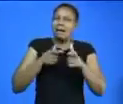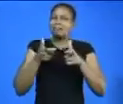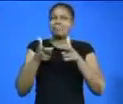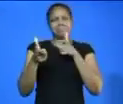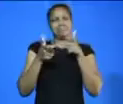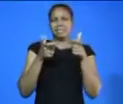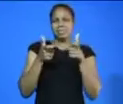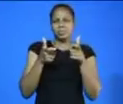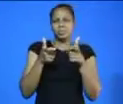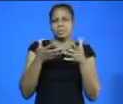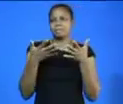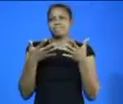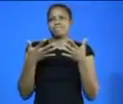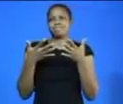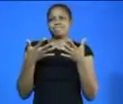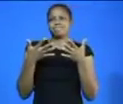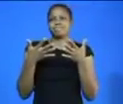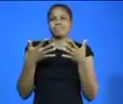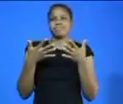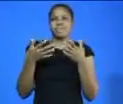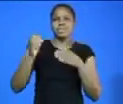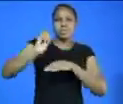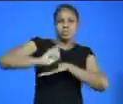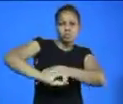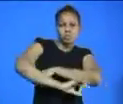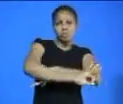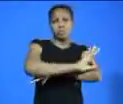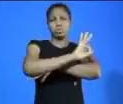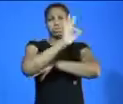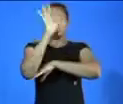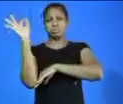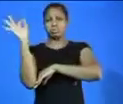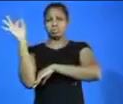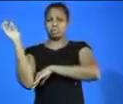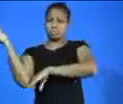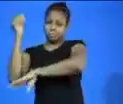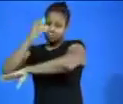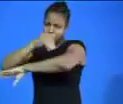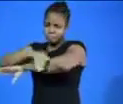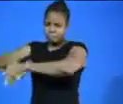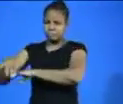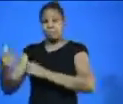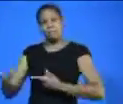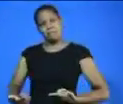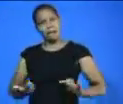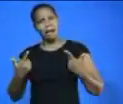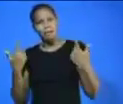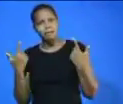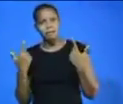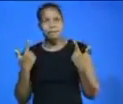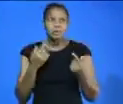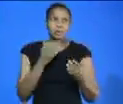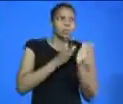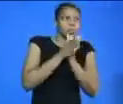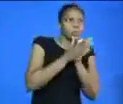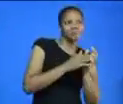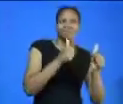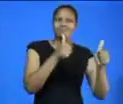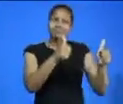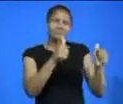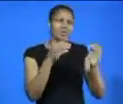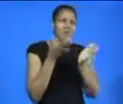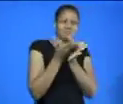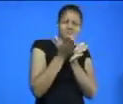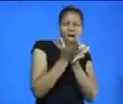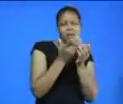sunrise to sunset orchestration of extremes? You would wish to be in the valley and the